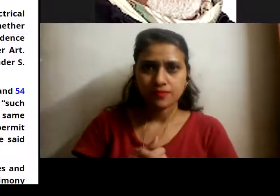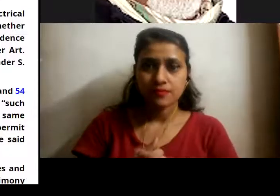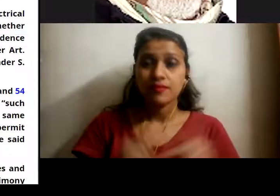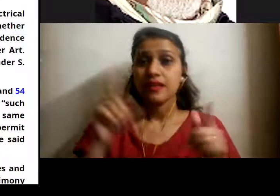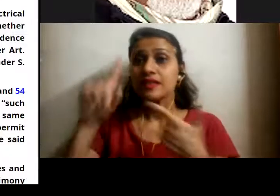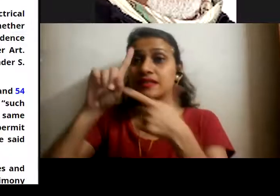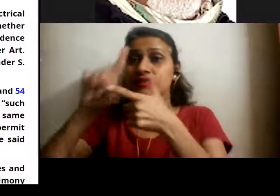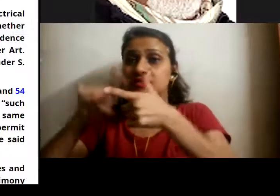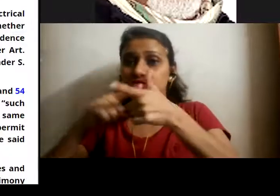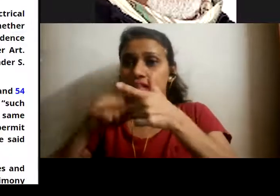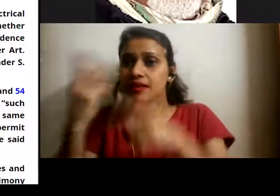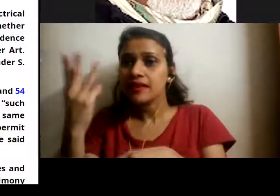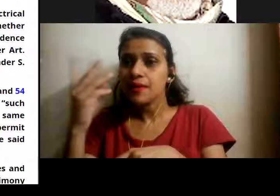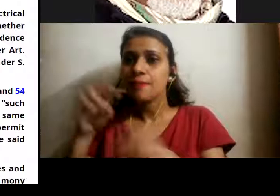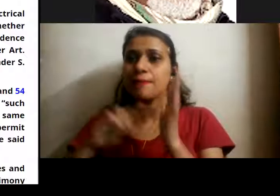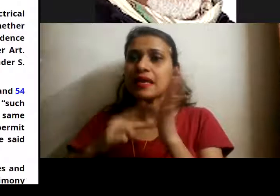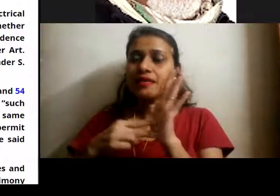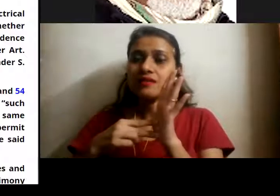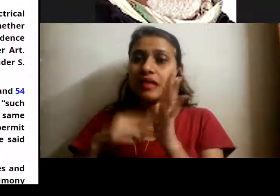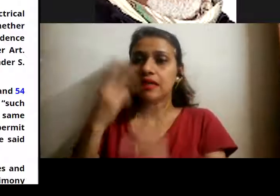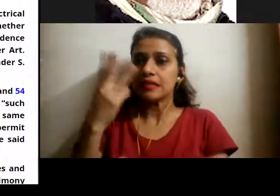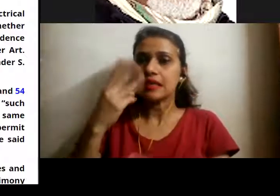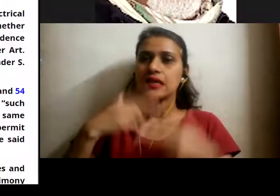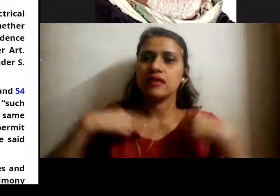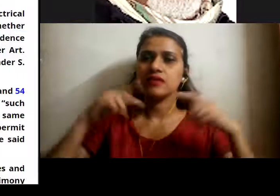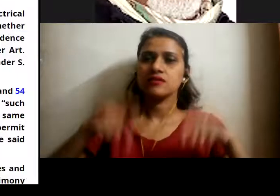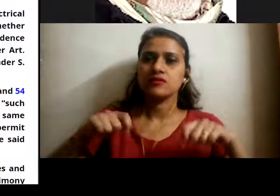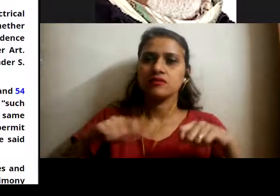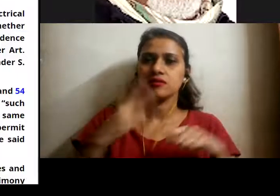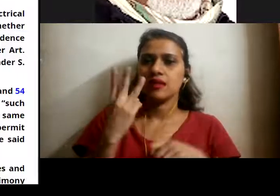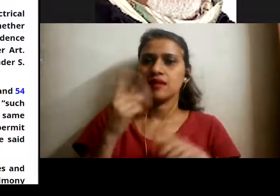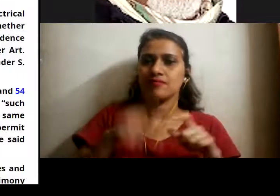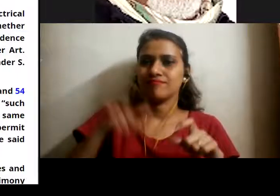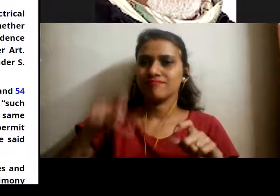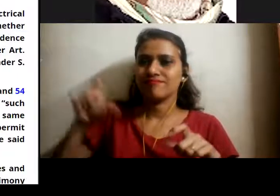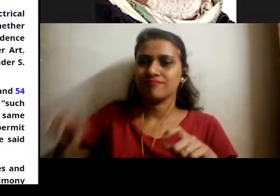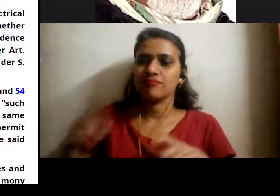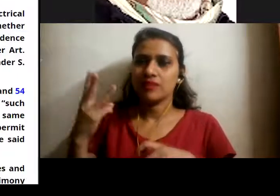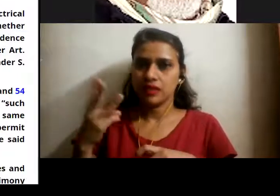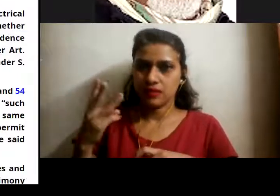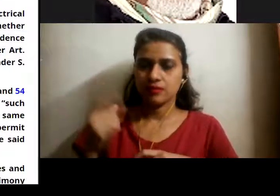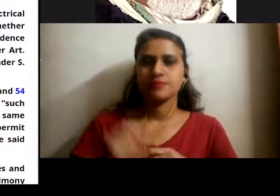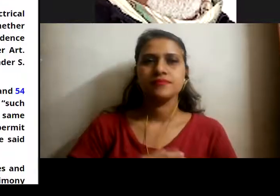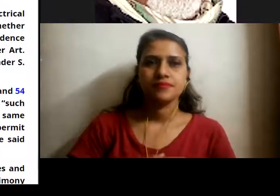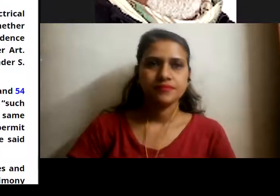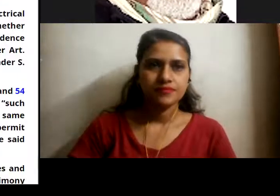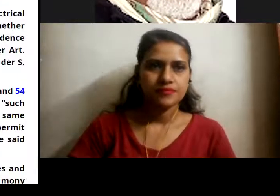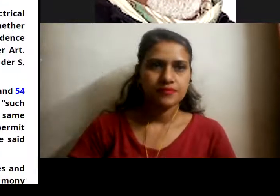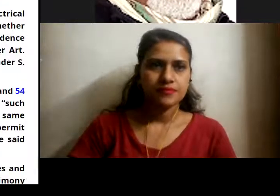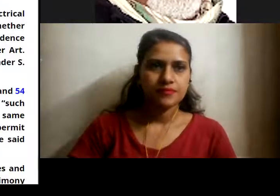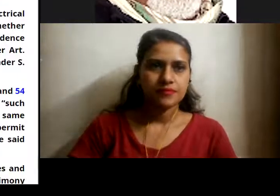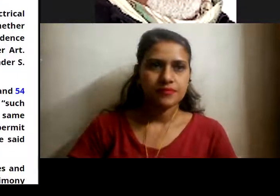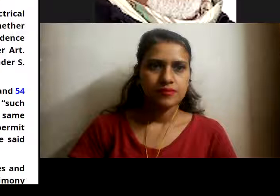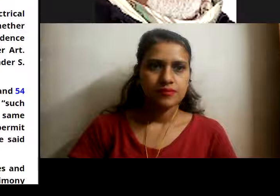judges bench. And here they have given Selvi and others, that they are the appellants, and